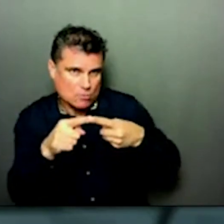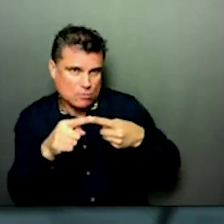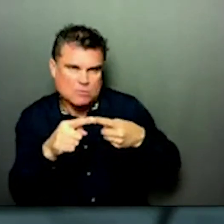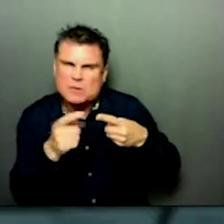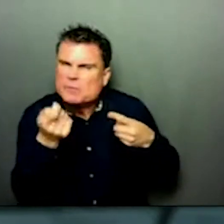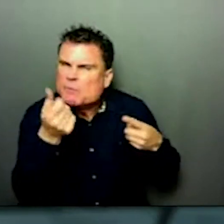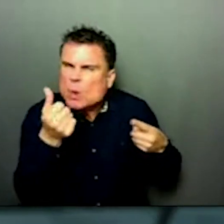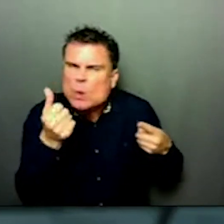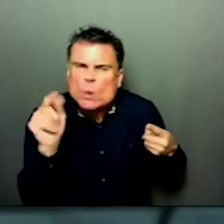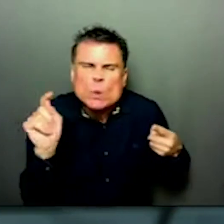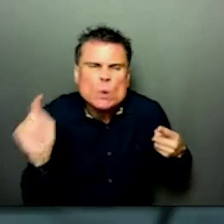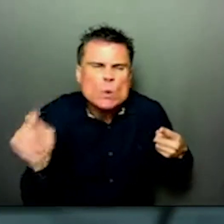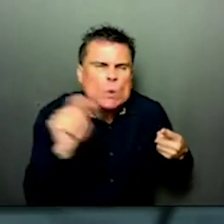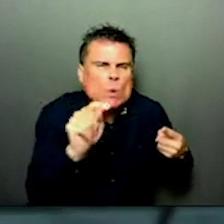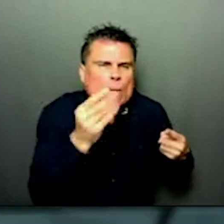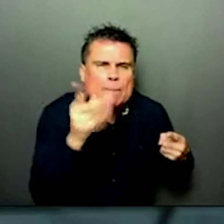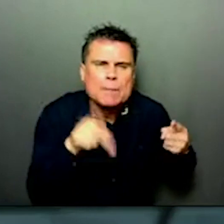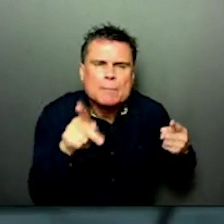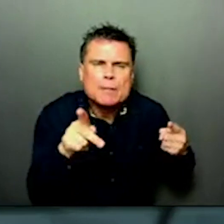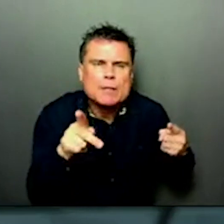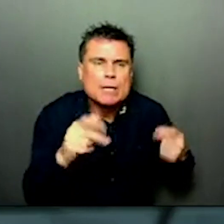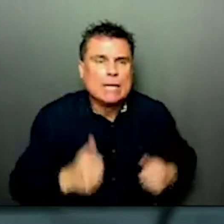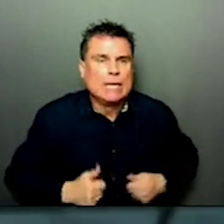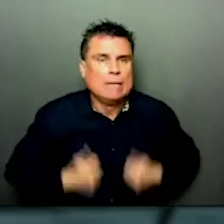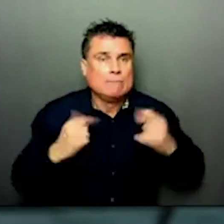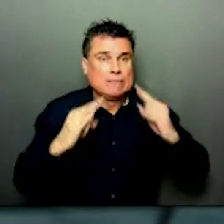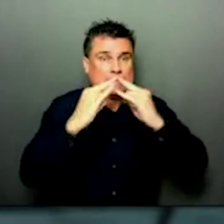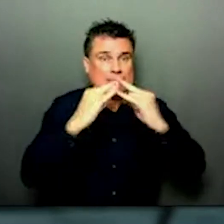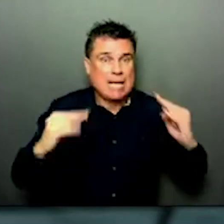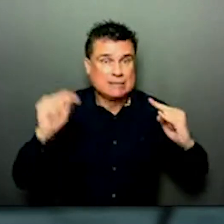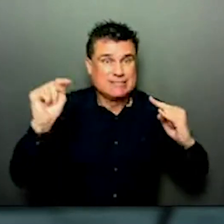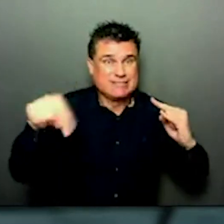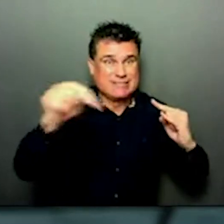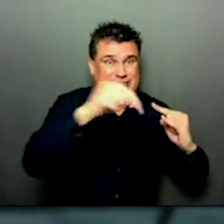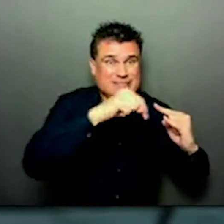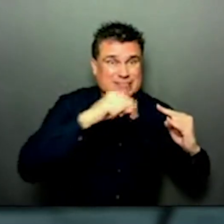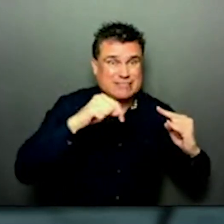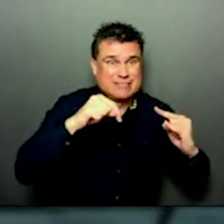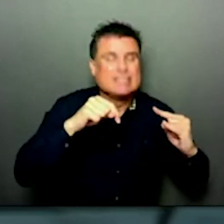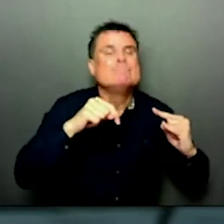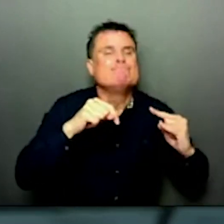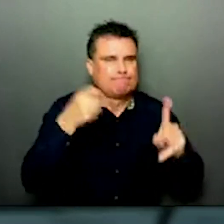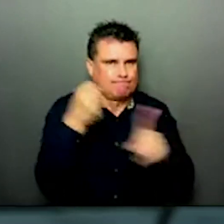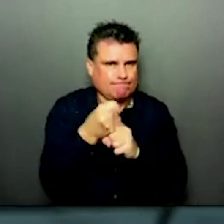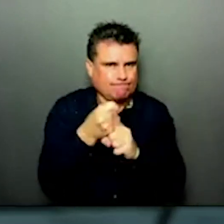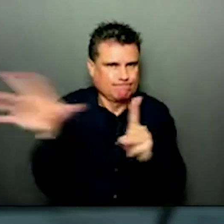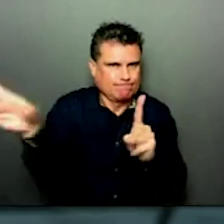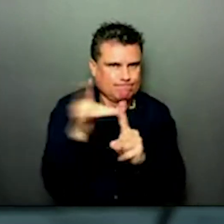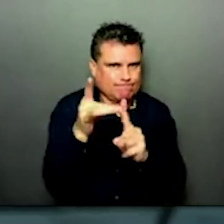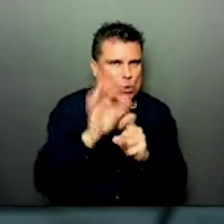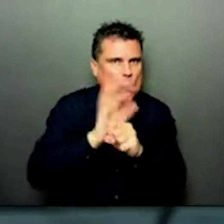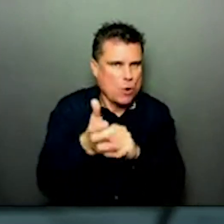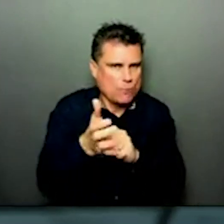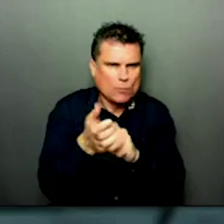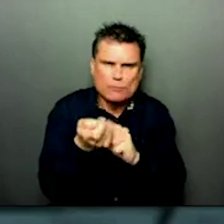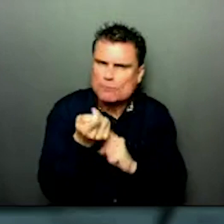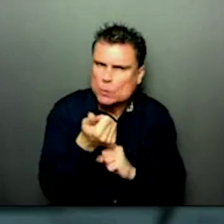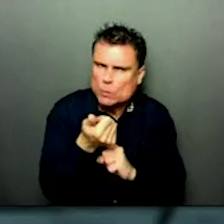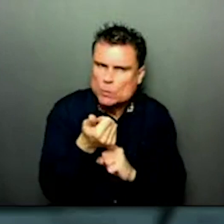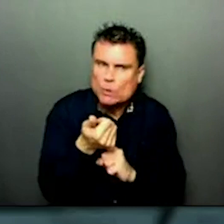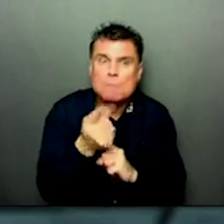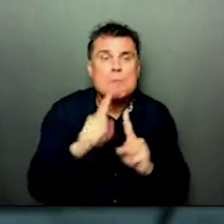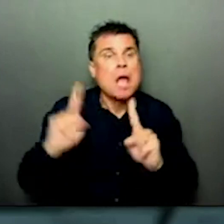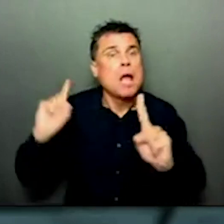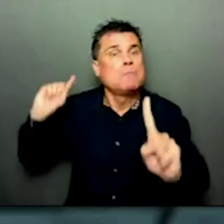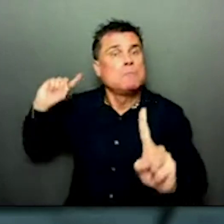the transient homeless shelter using populations in the urban areas in Vancouver, mostly linked to the